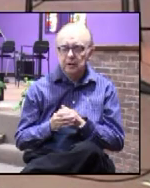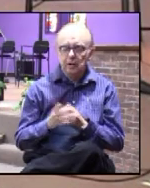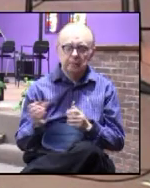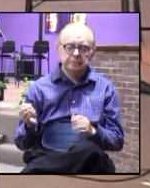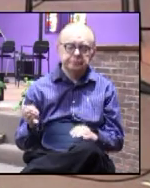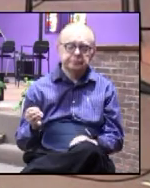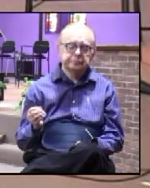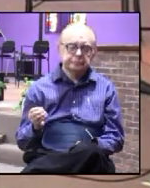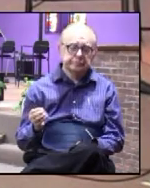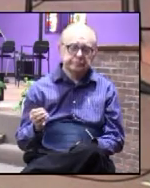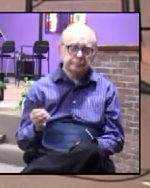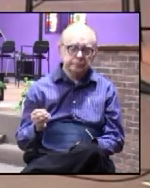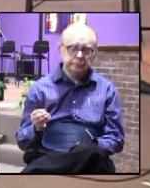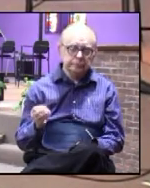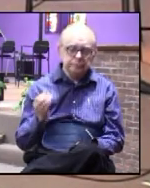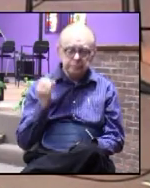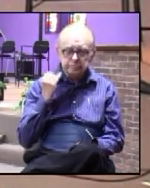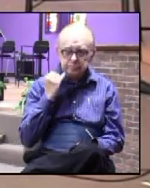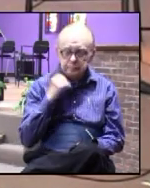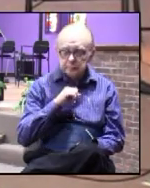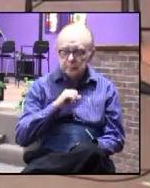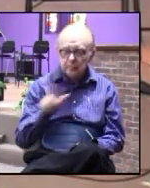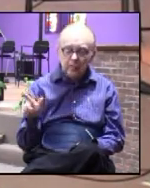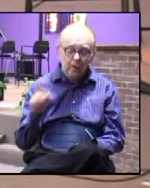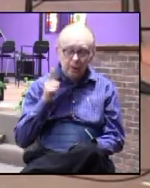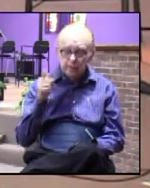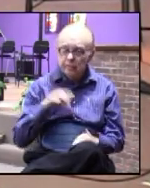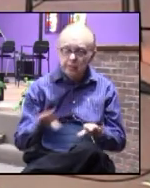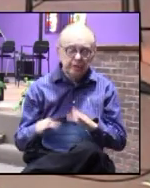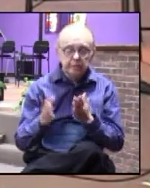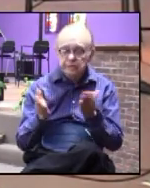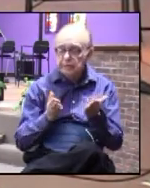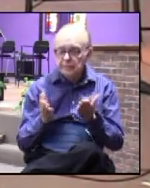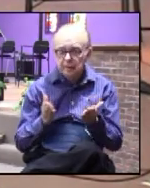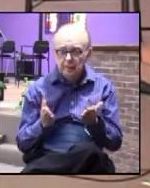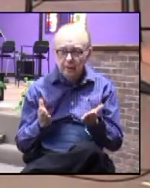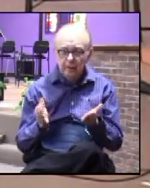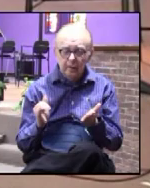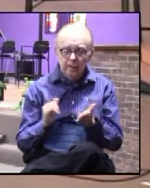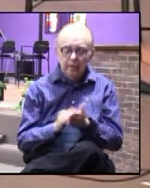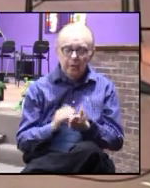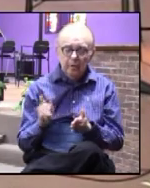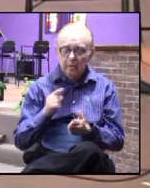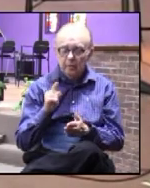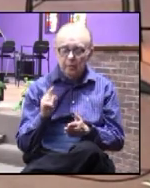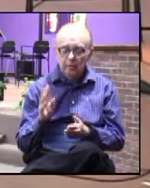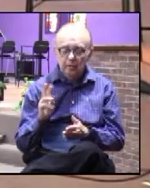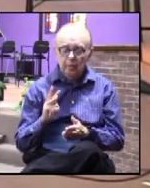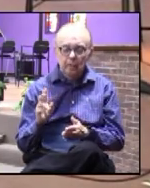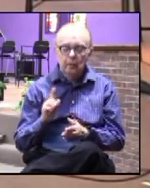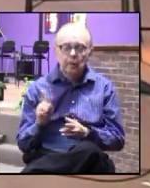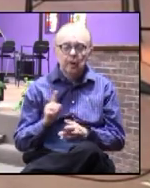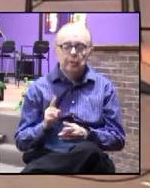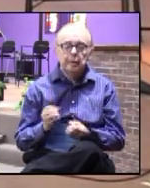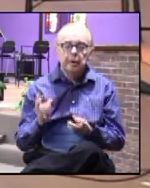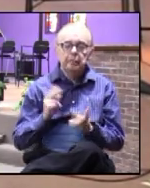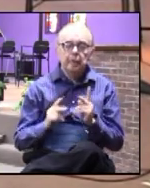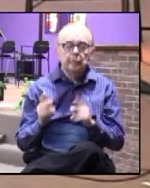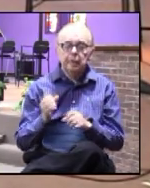and if all you're doing is serving, this is where a lot of people get